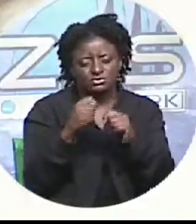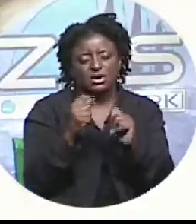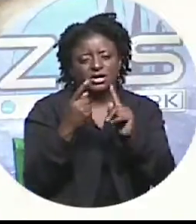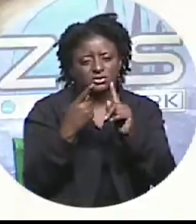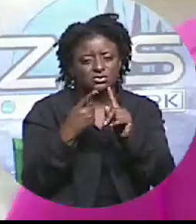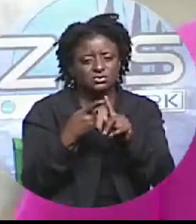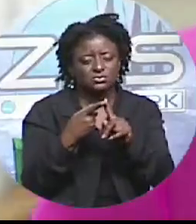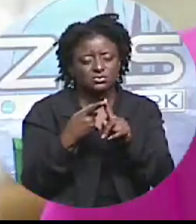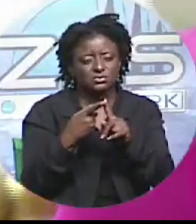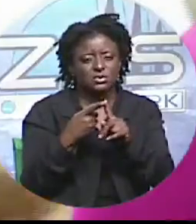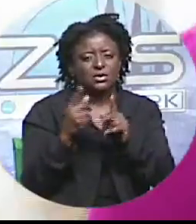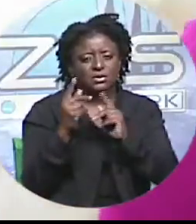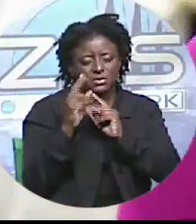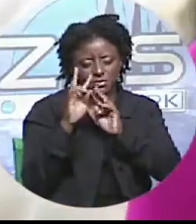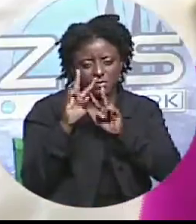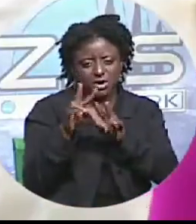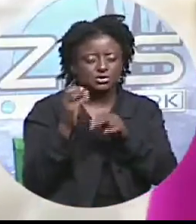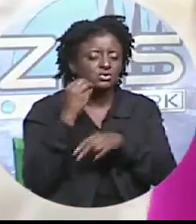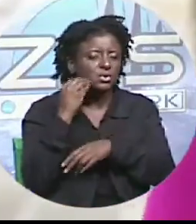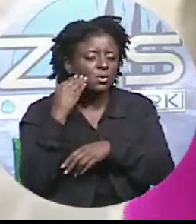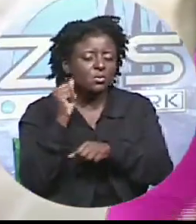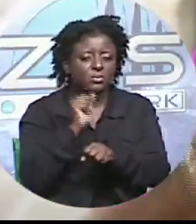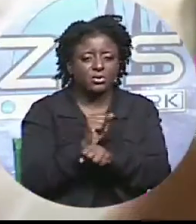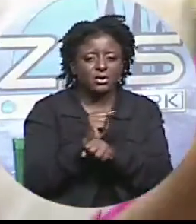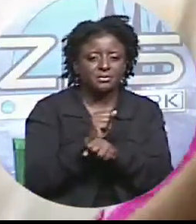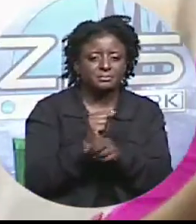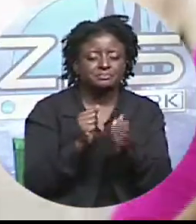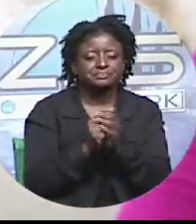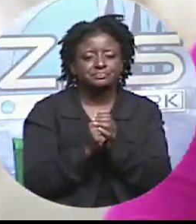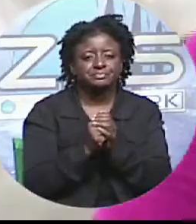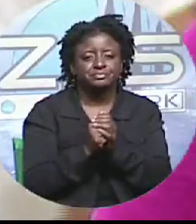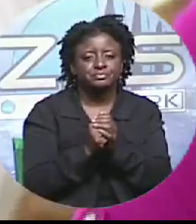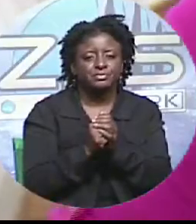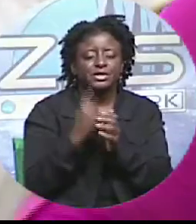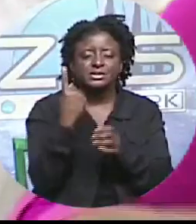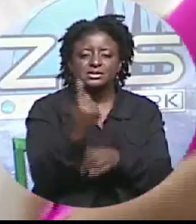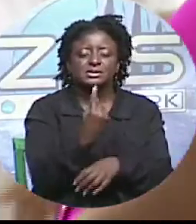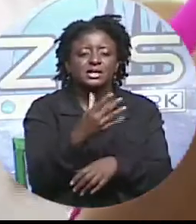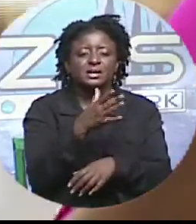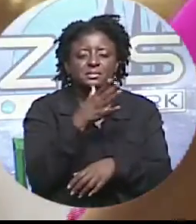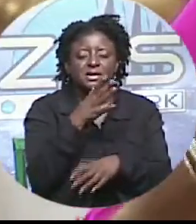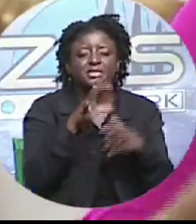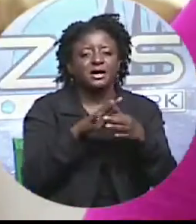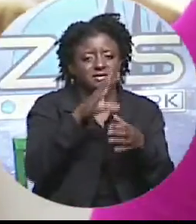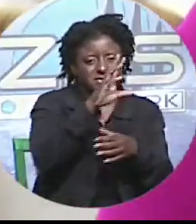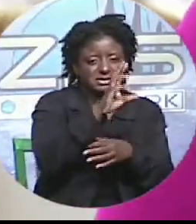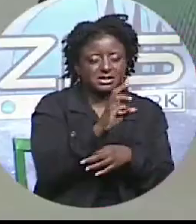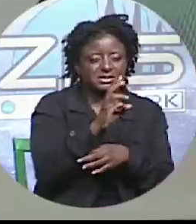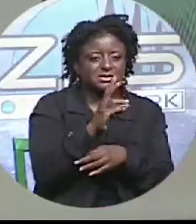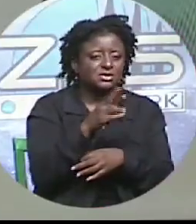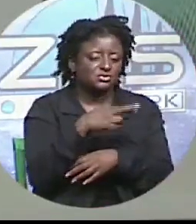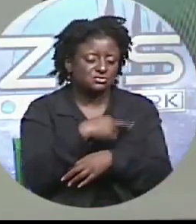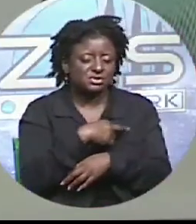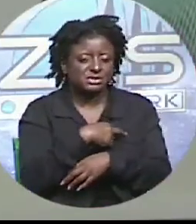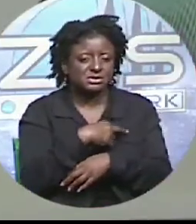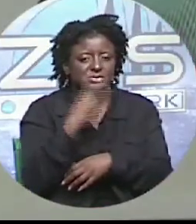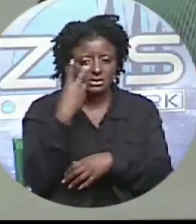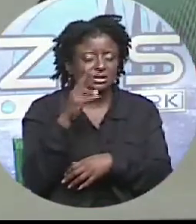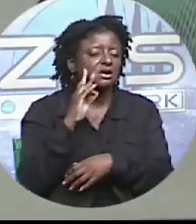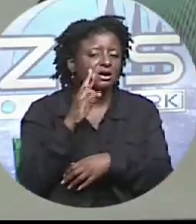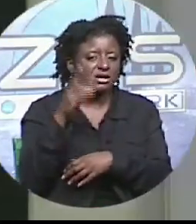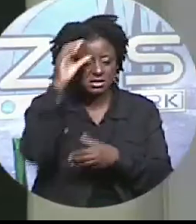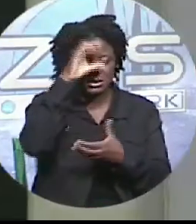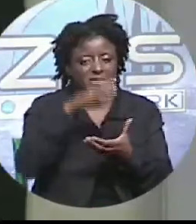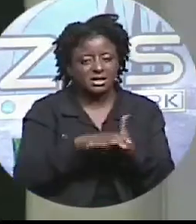homework. But contrary to that, single mother of six, Tamara Weiss, is singing high praises. You see, her son, 14-year-old Amani